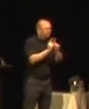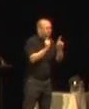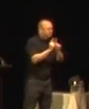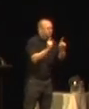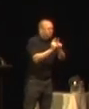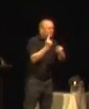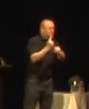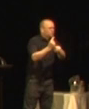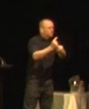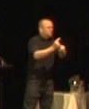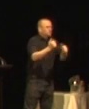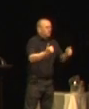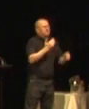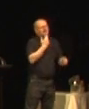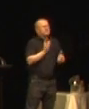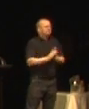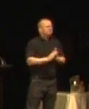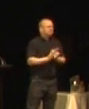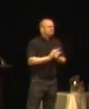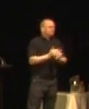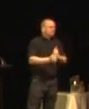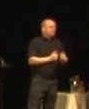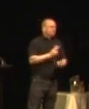Please join me in thanking him again for his...